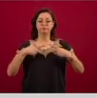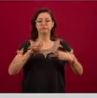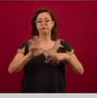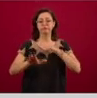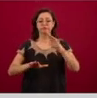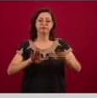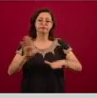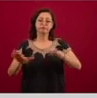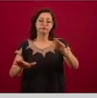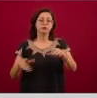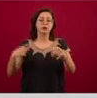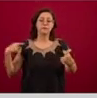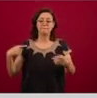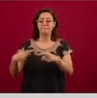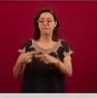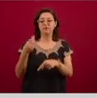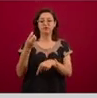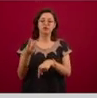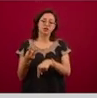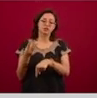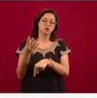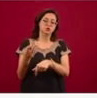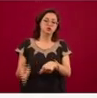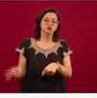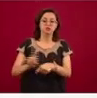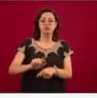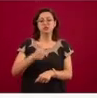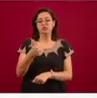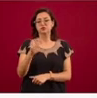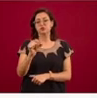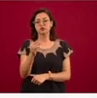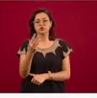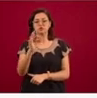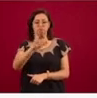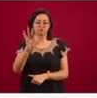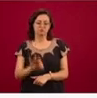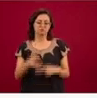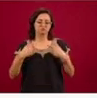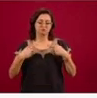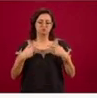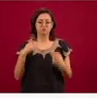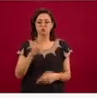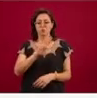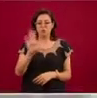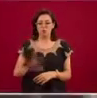decrease, a downward trend that we've been observing during the past 4 days.